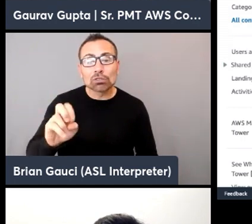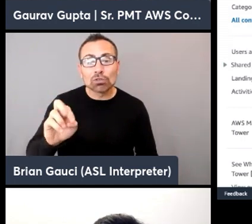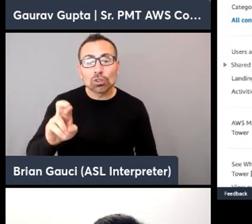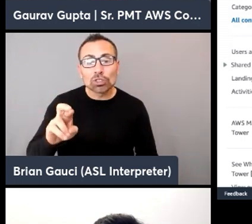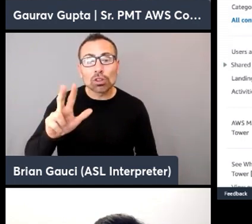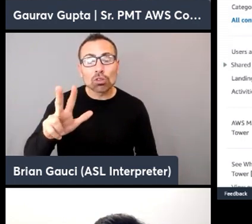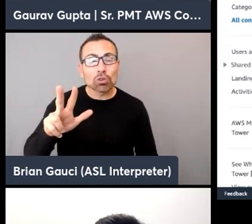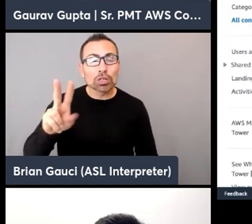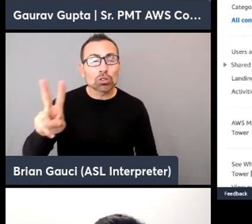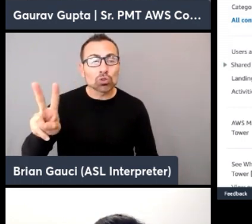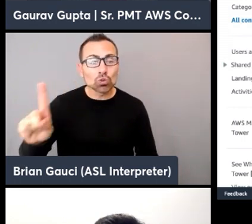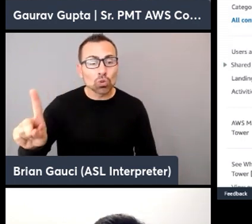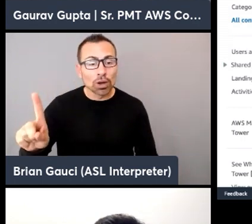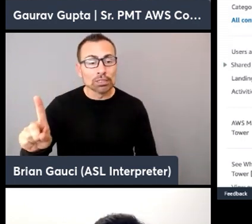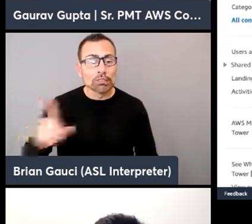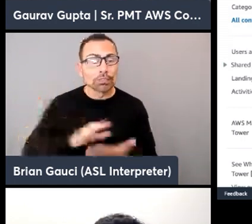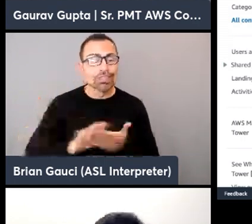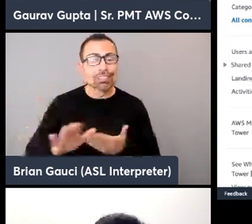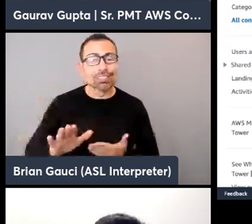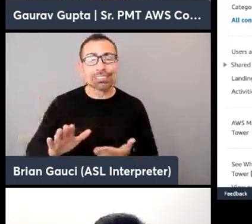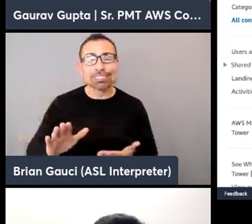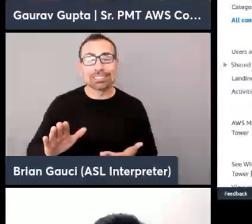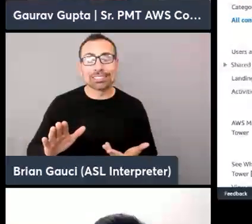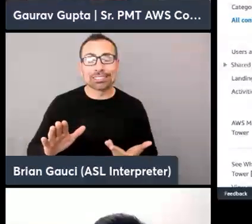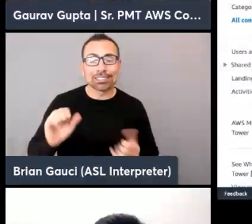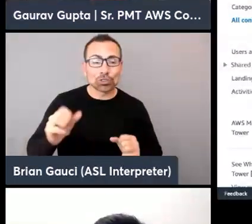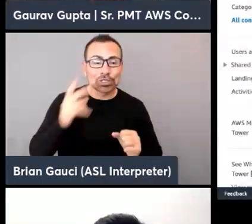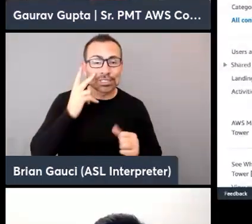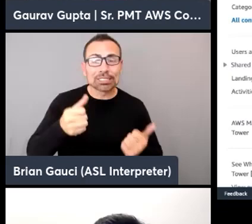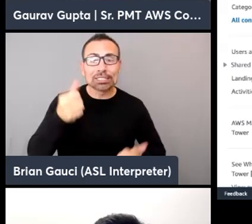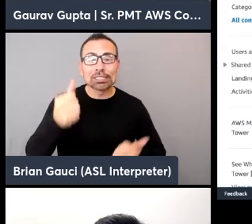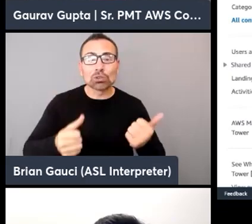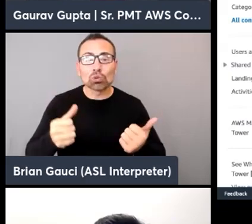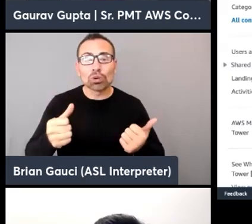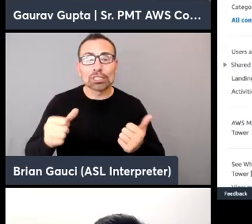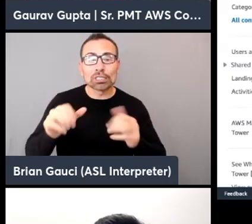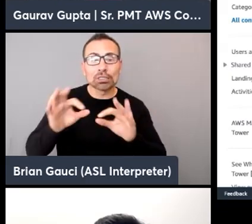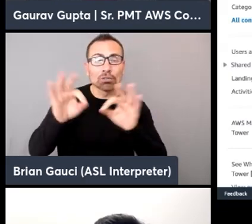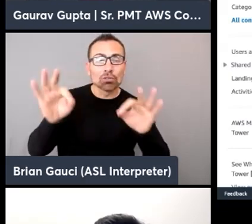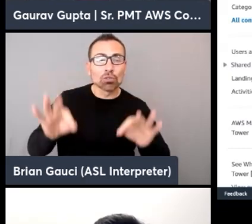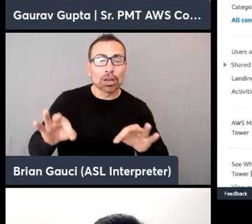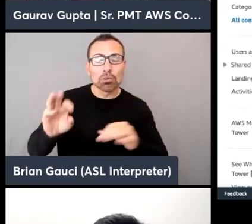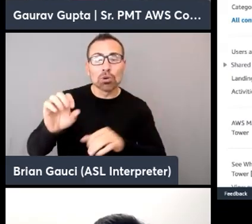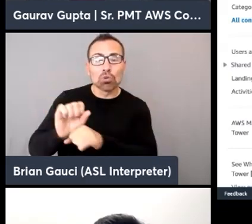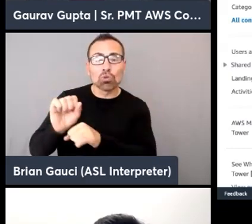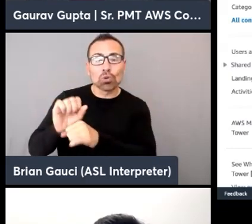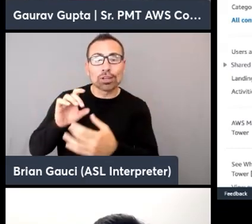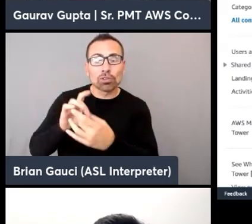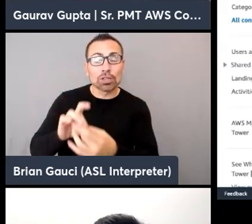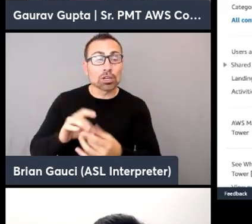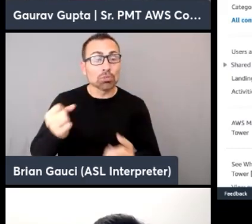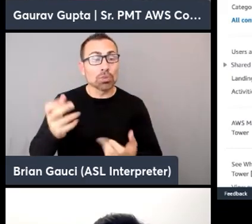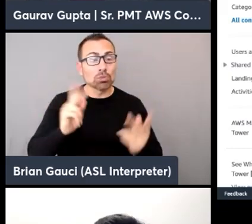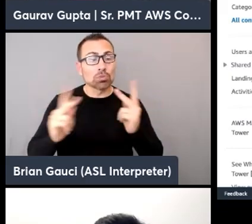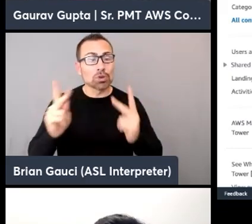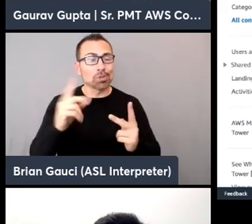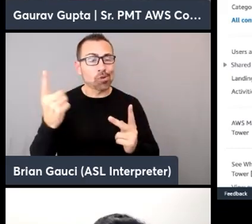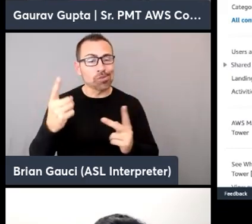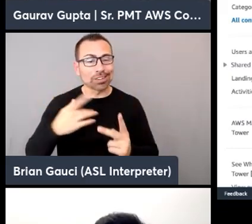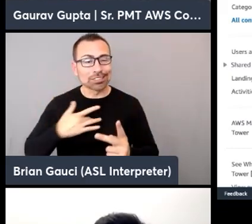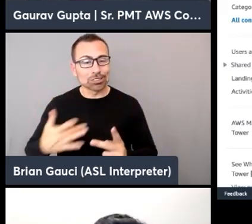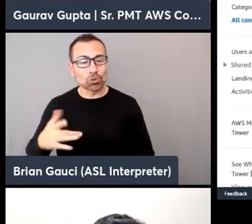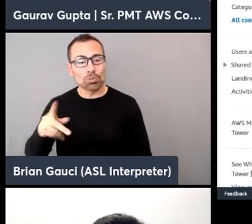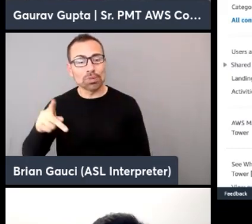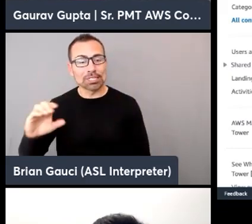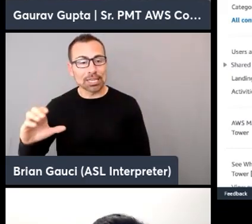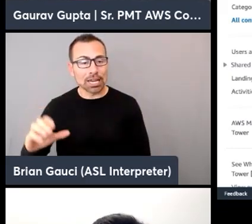know that you can see what framework this is part of, because that's a lot of people are going to be only concerned with PCI. A lot of people are only going to be concerned